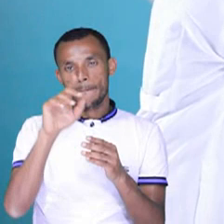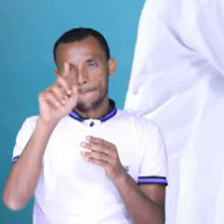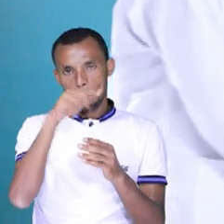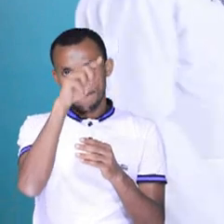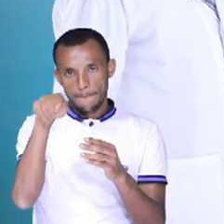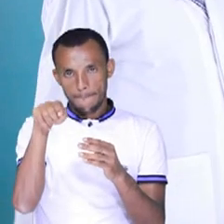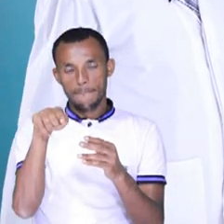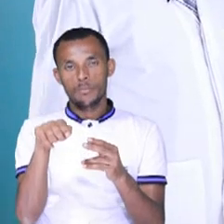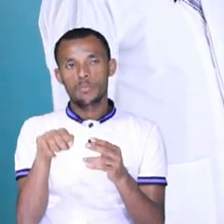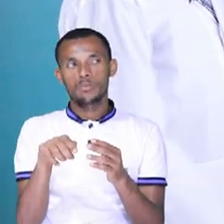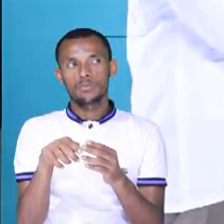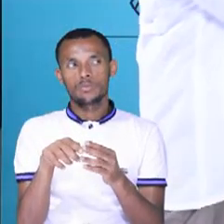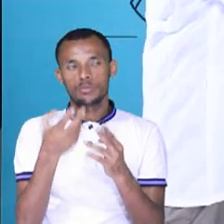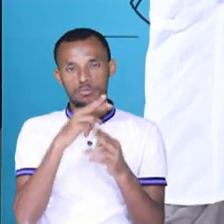out.